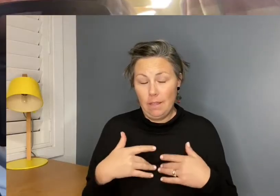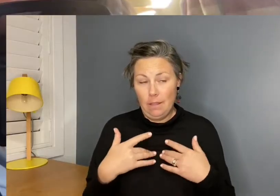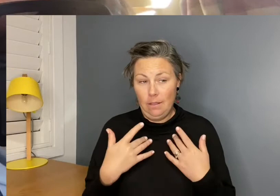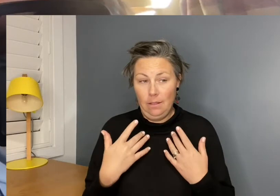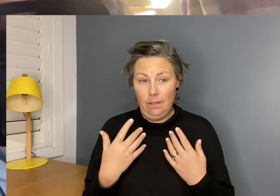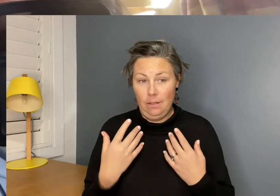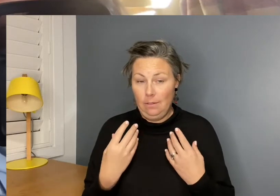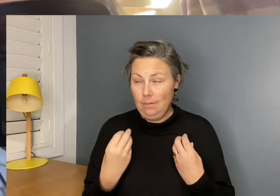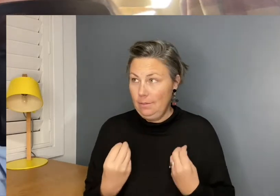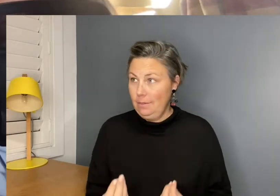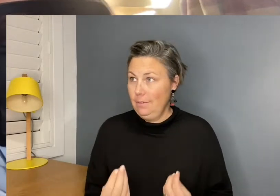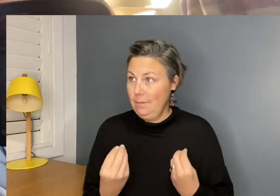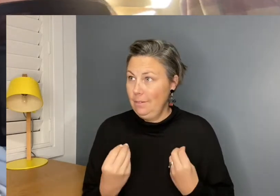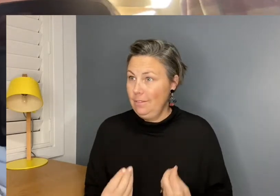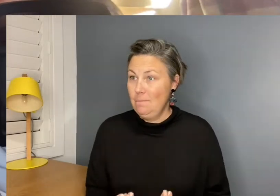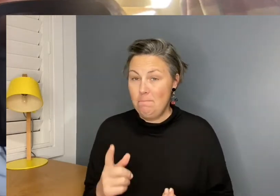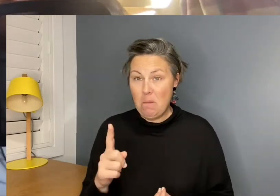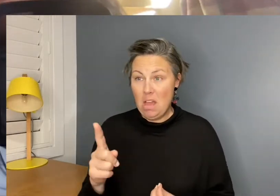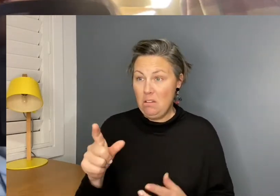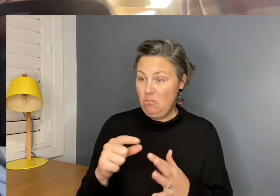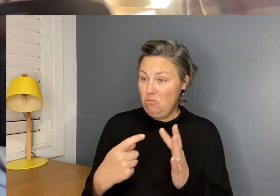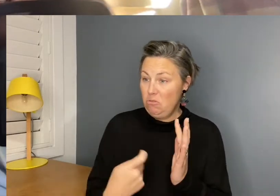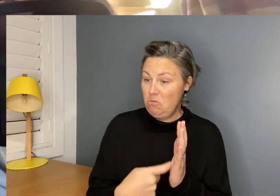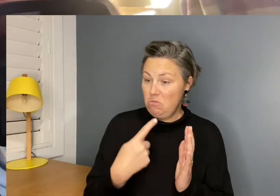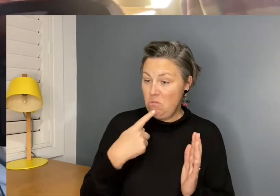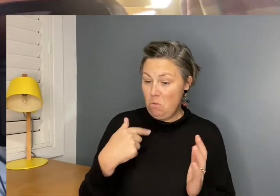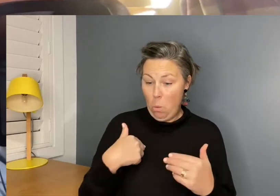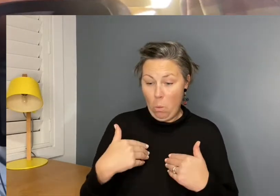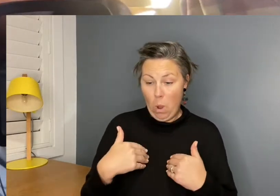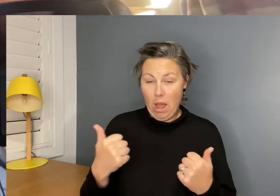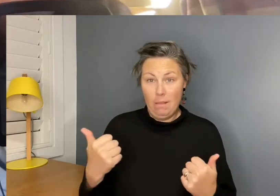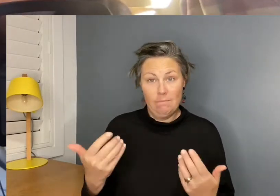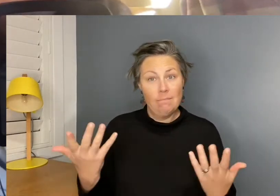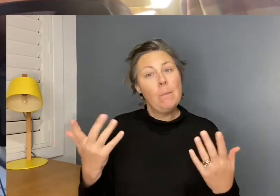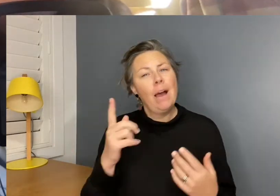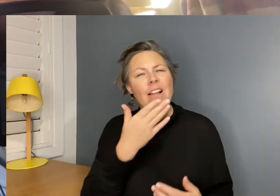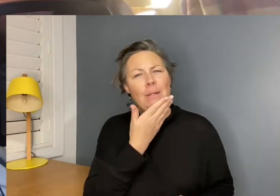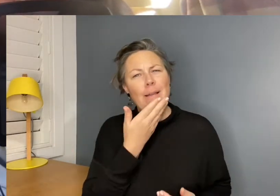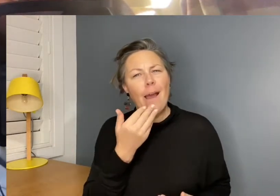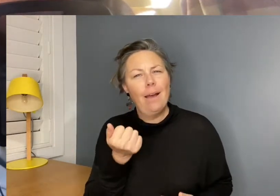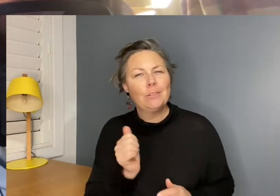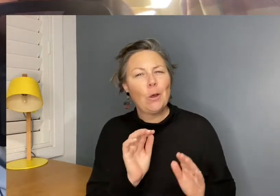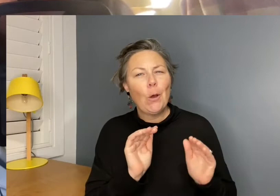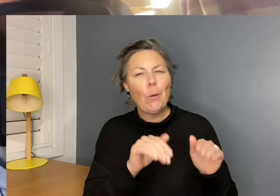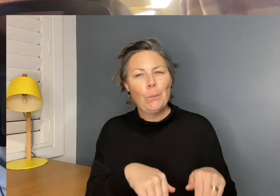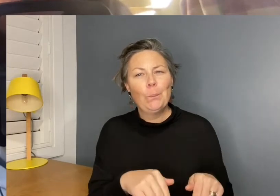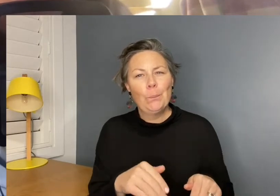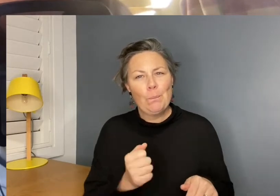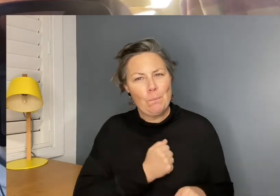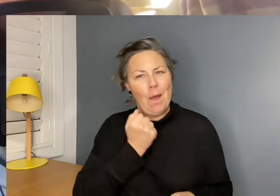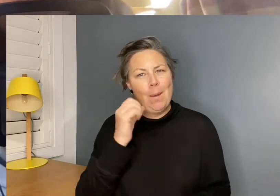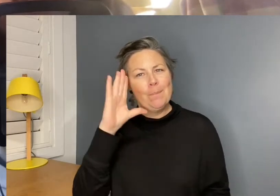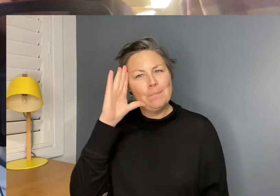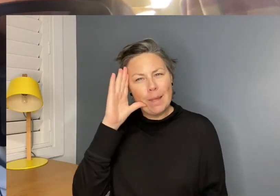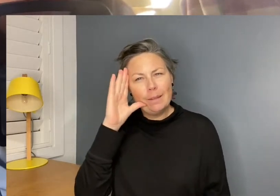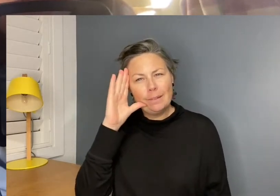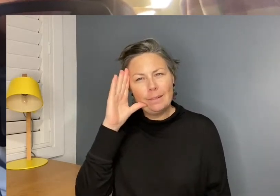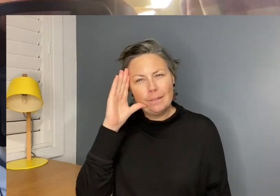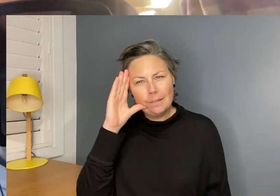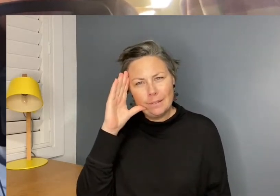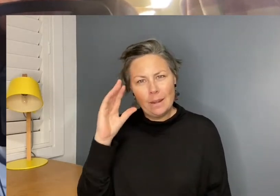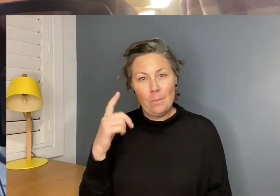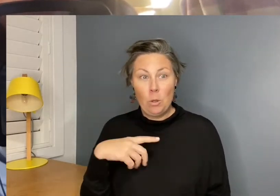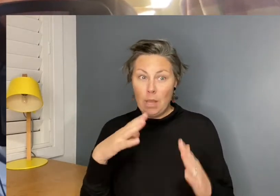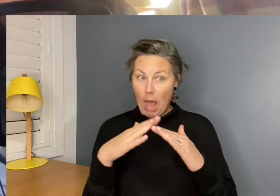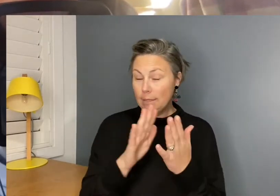were home that night, which I don't know, it seems kind of crazy now, but we were well enough to go home. And it was, I must say, it was nice